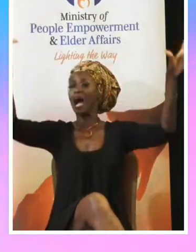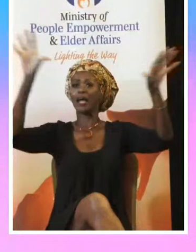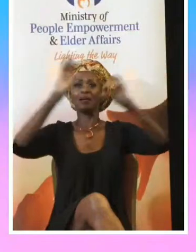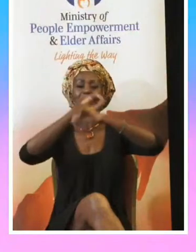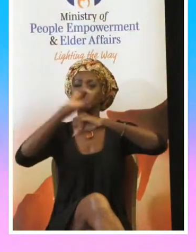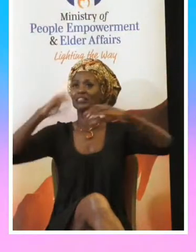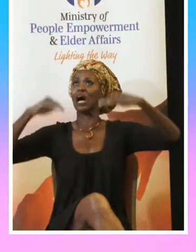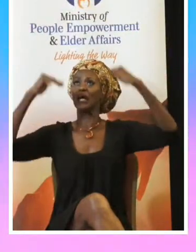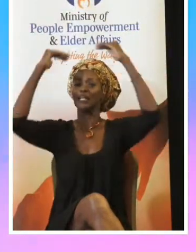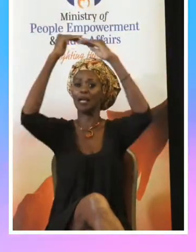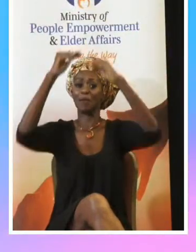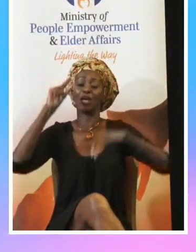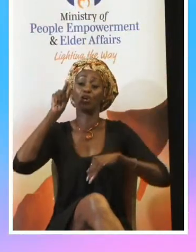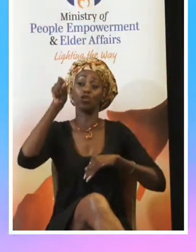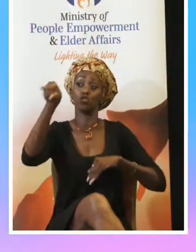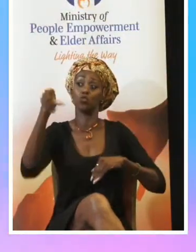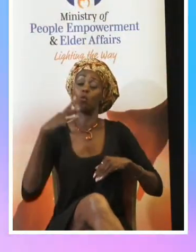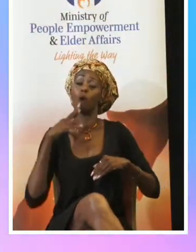you are.